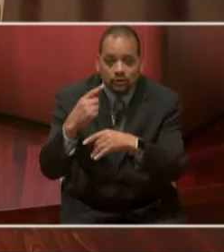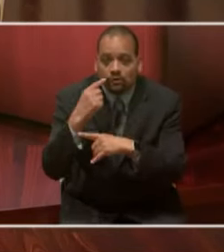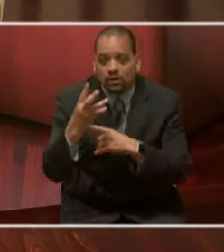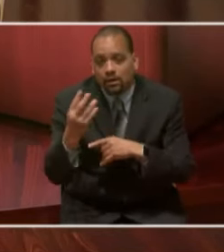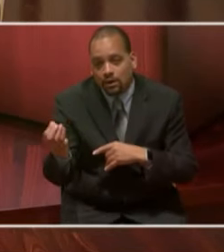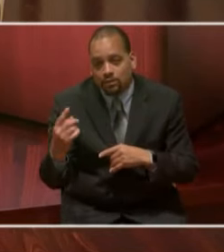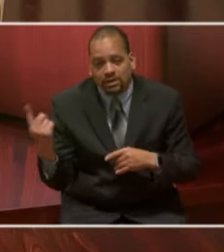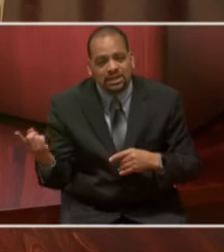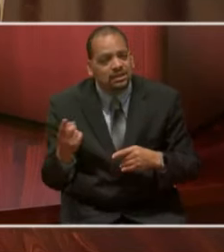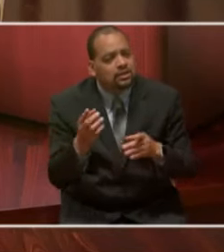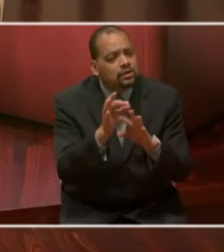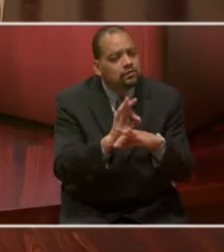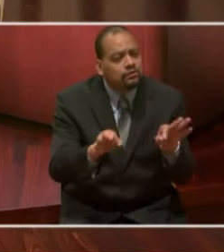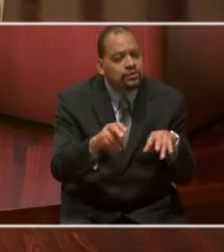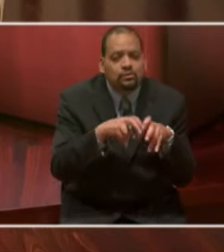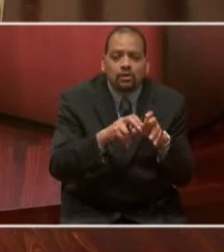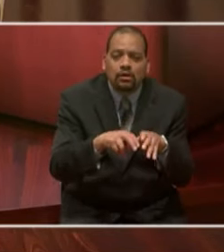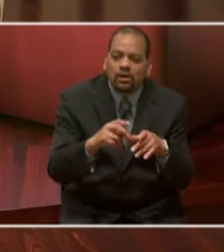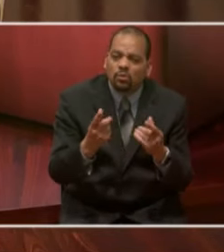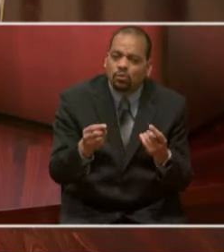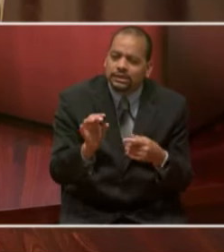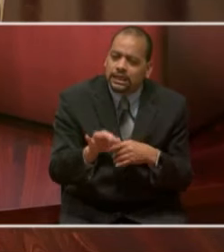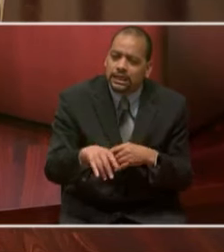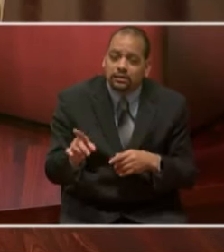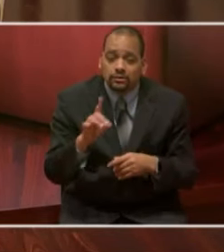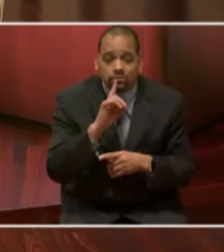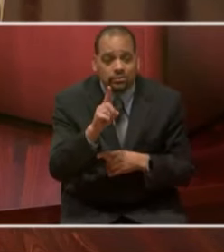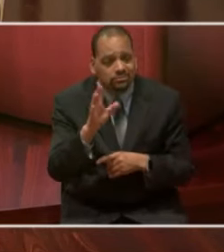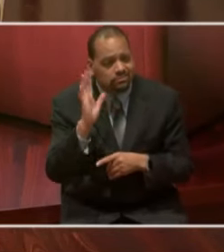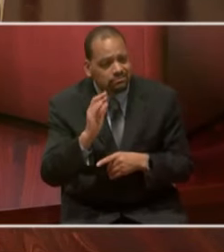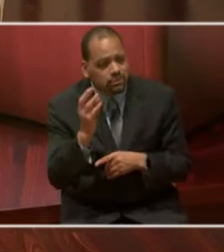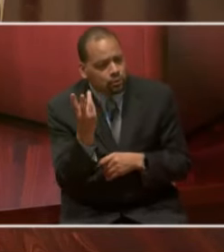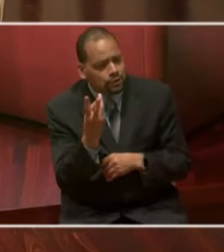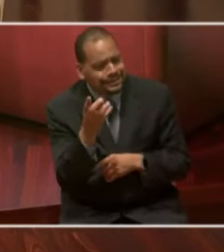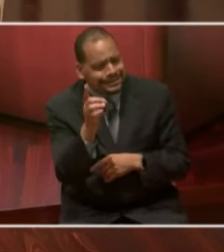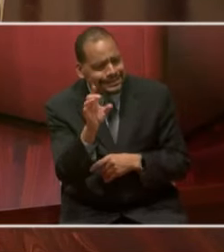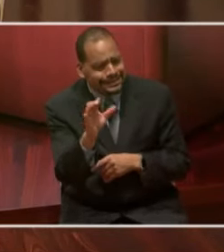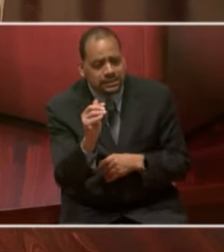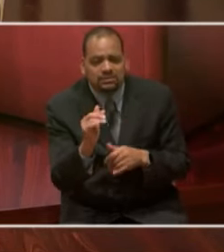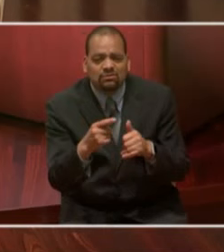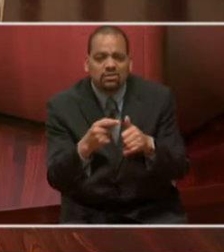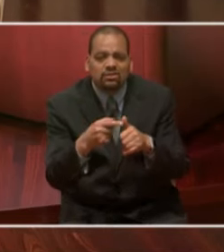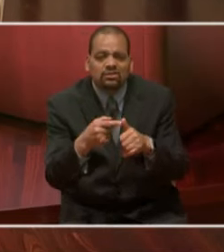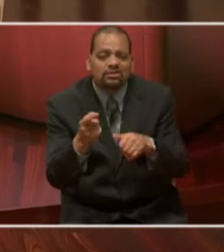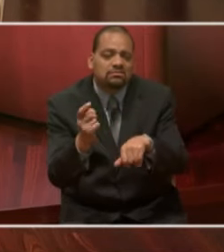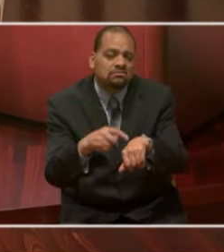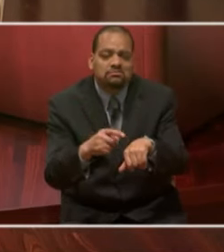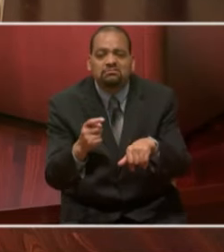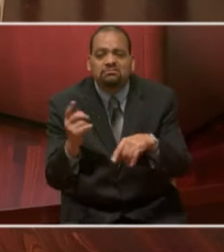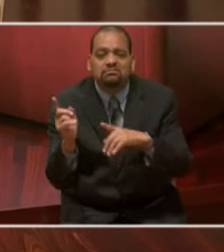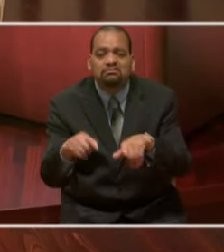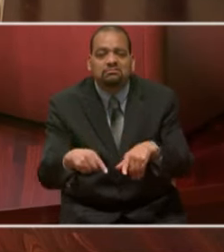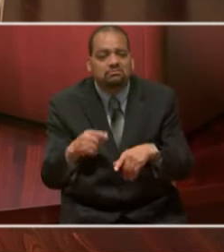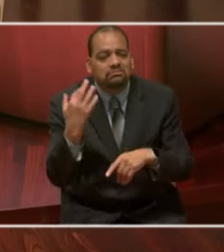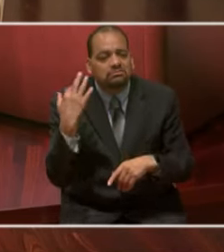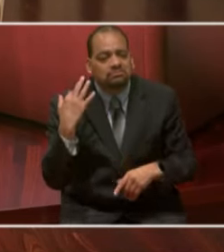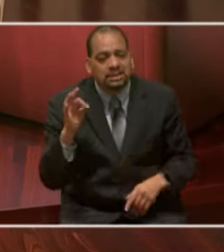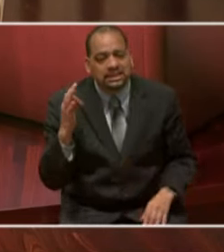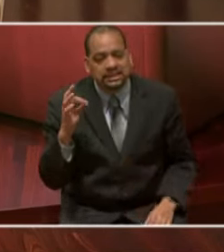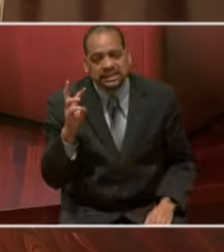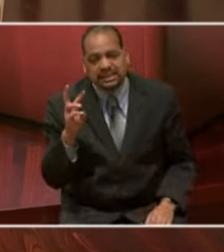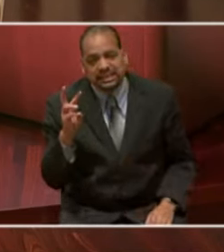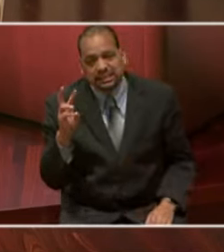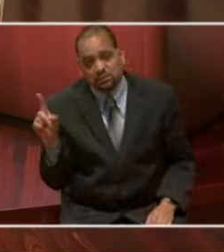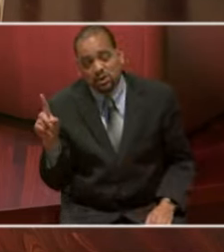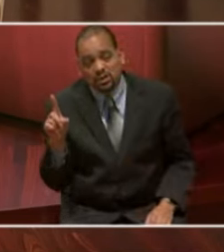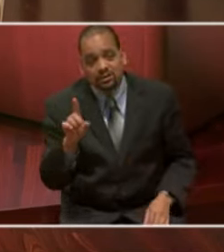We believe in nonviolence. But many years later, one of the individuals that had attacked me and my